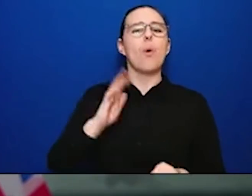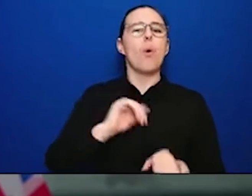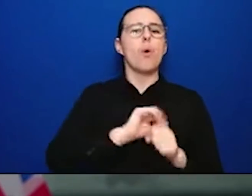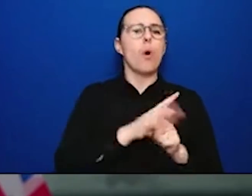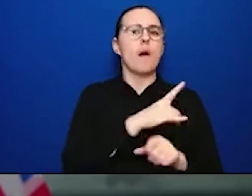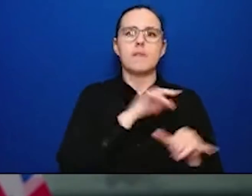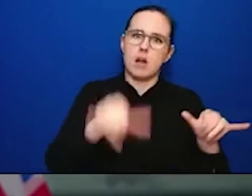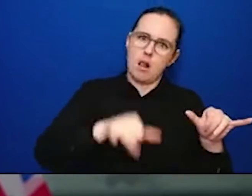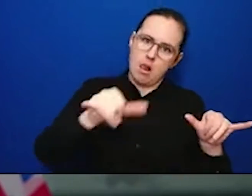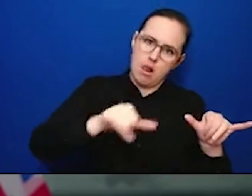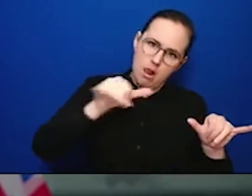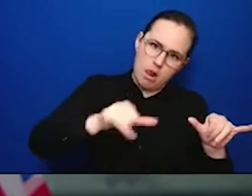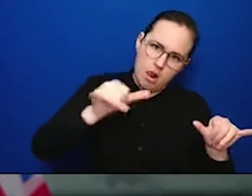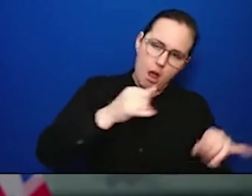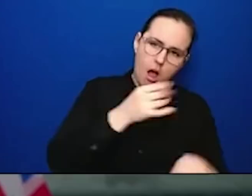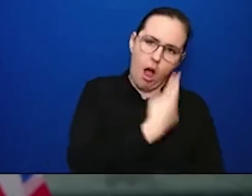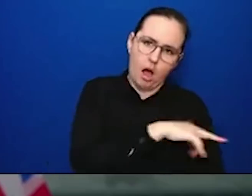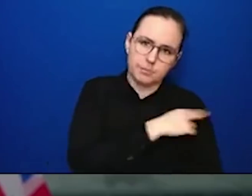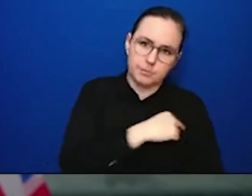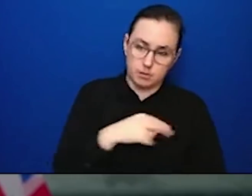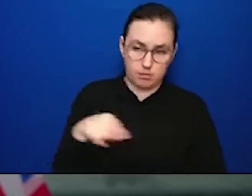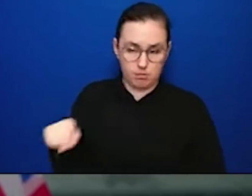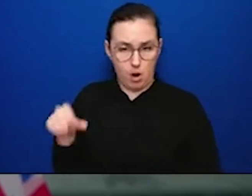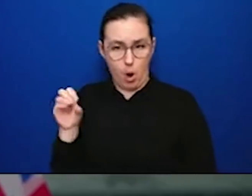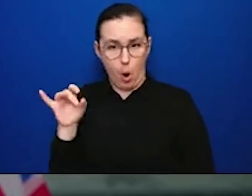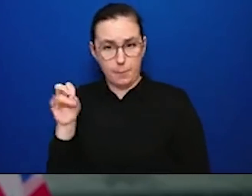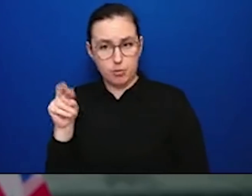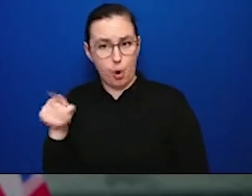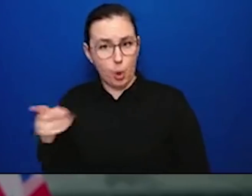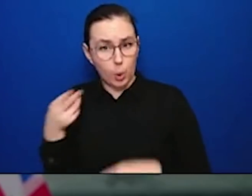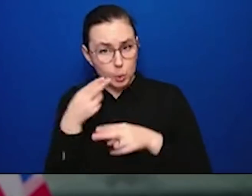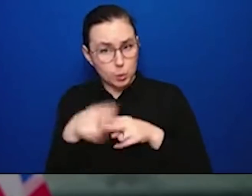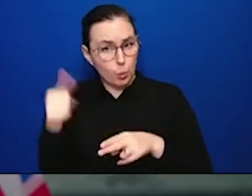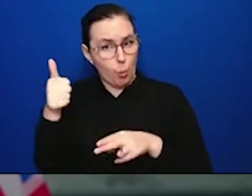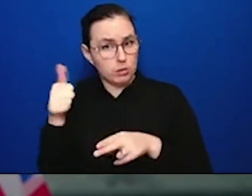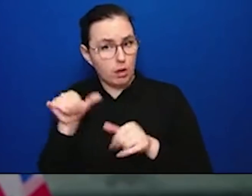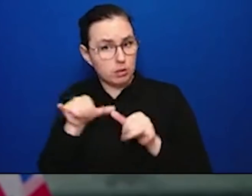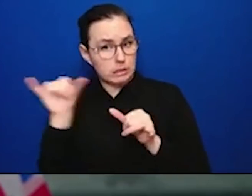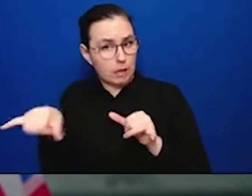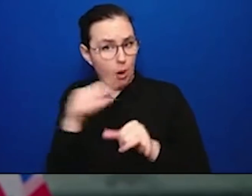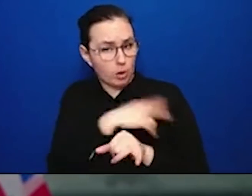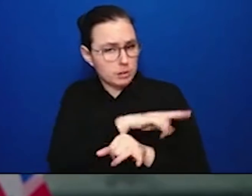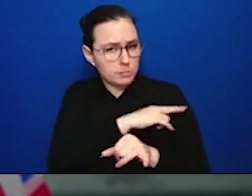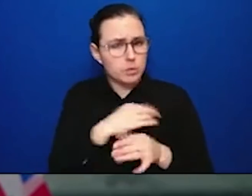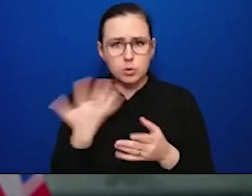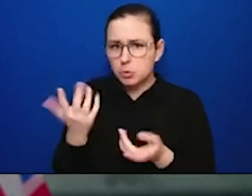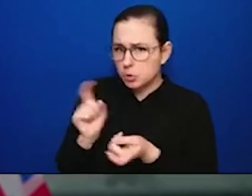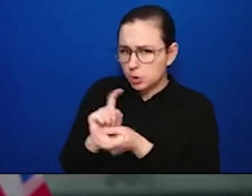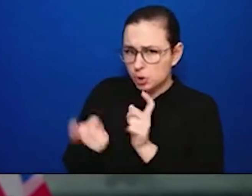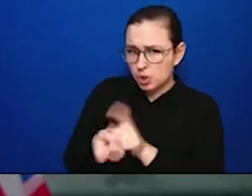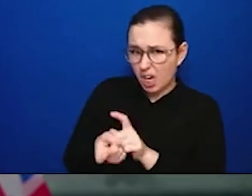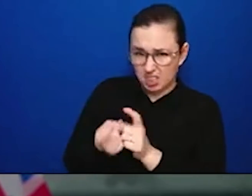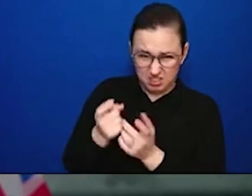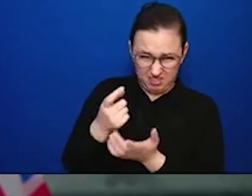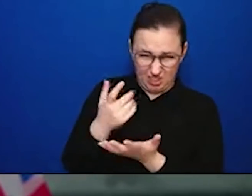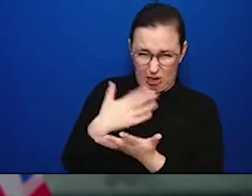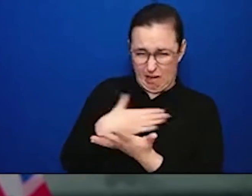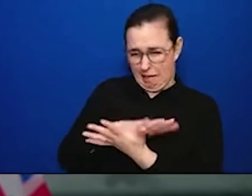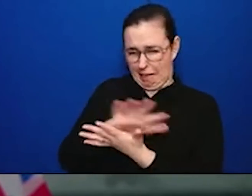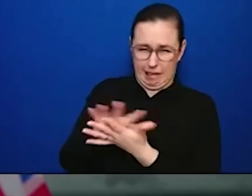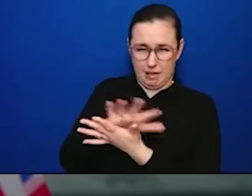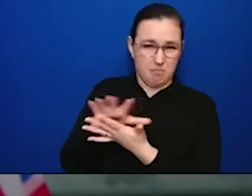Omicron? Okay, so the first one, intervals for children, especially the 5 to 11, but also some of the 12